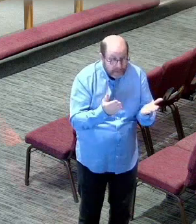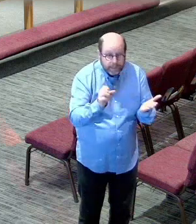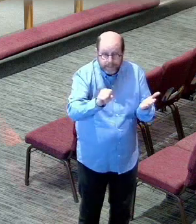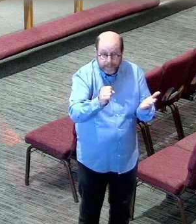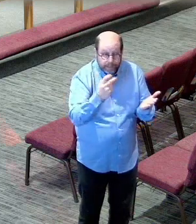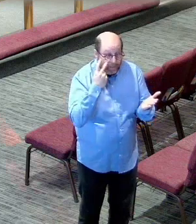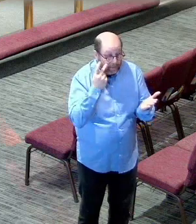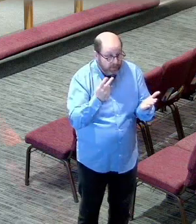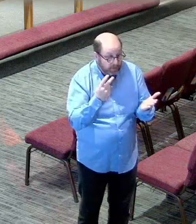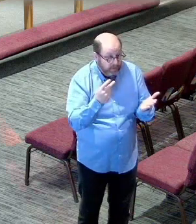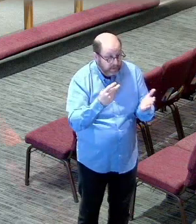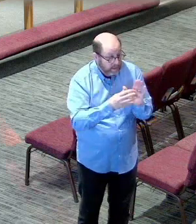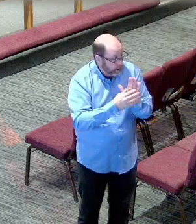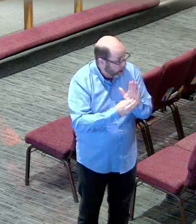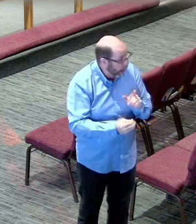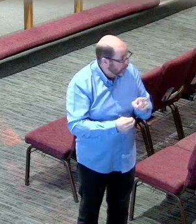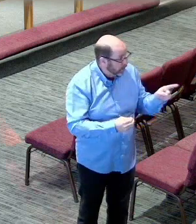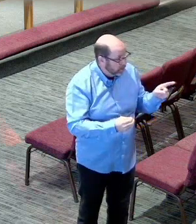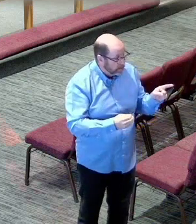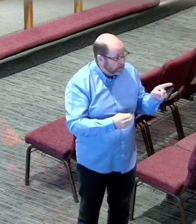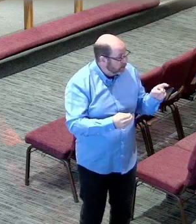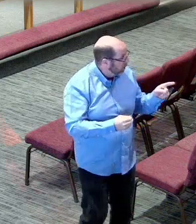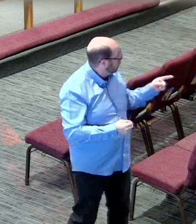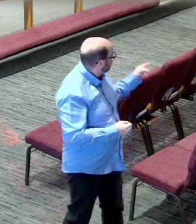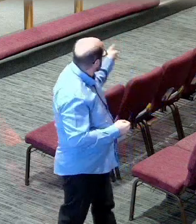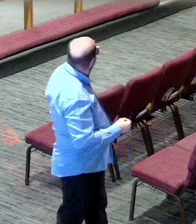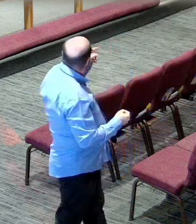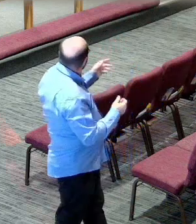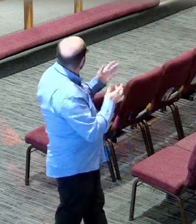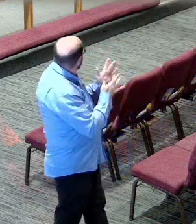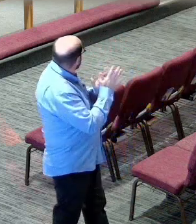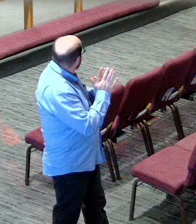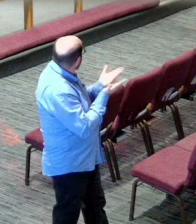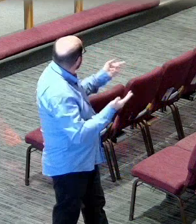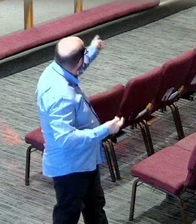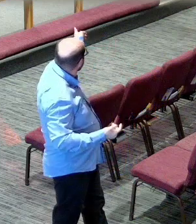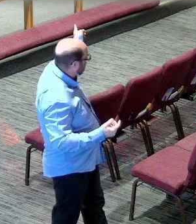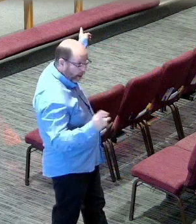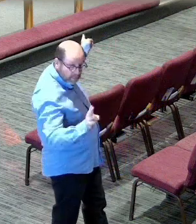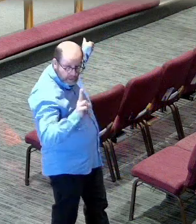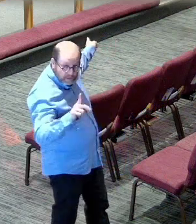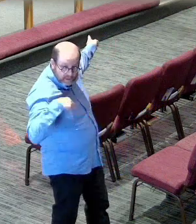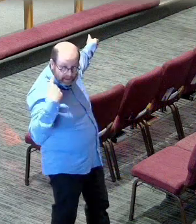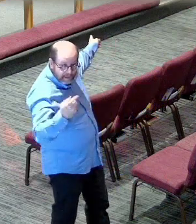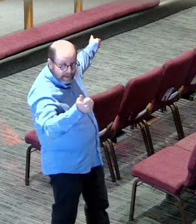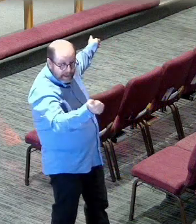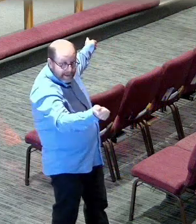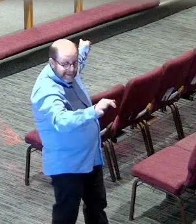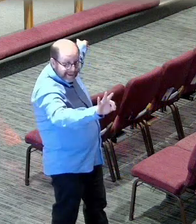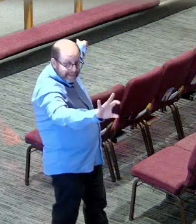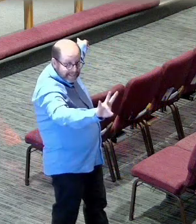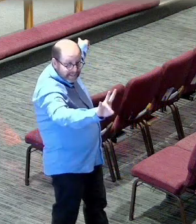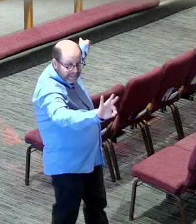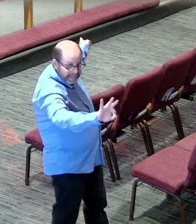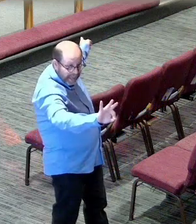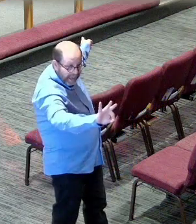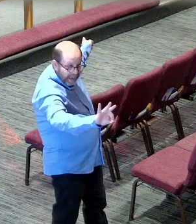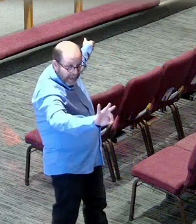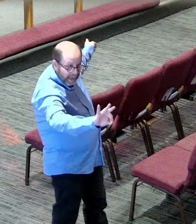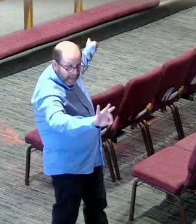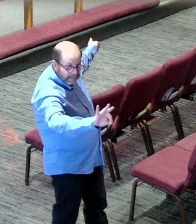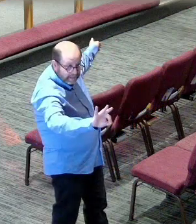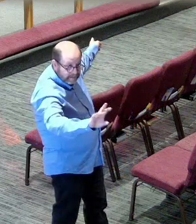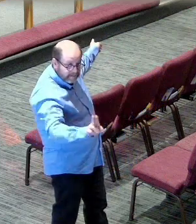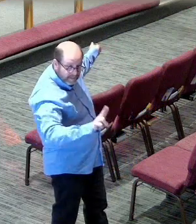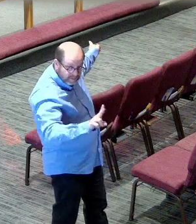this copy, it's rather well worn. I've been using this since 1979, and it's well